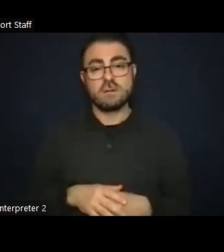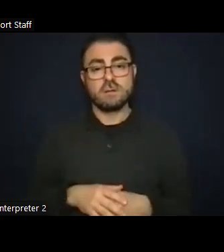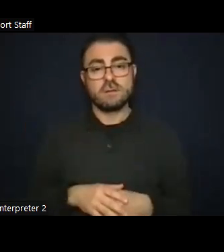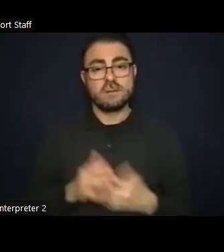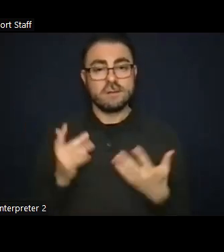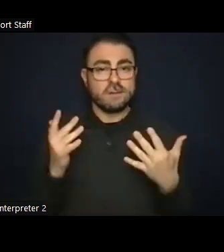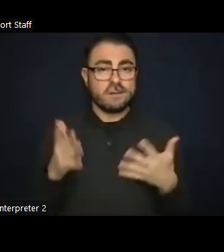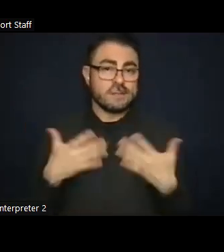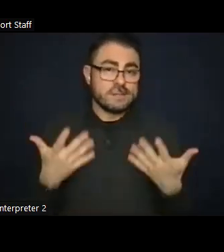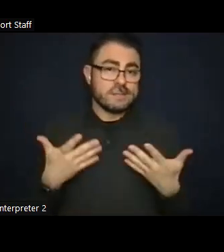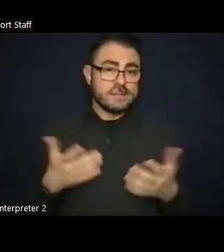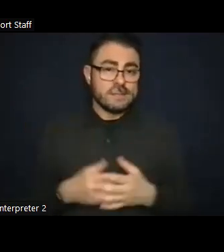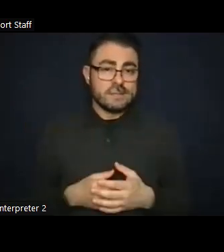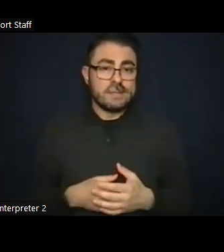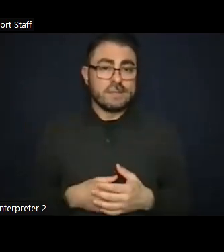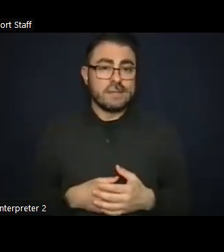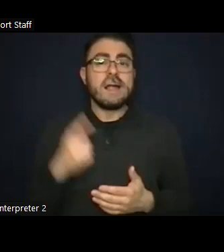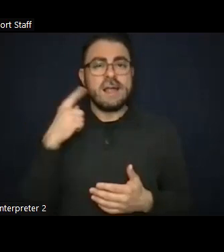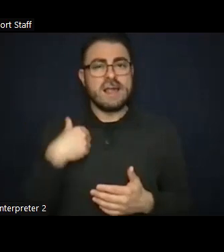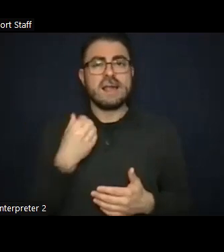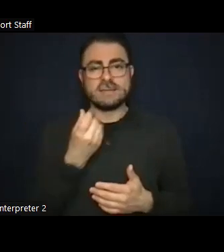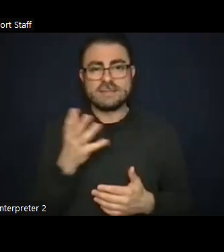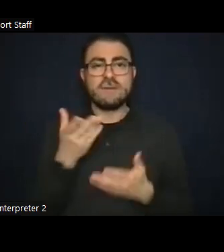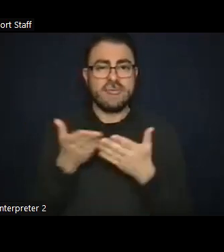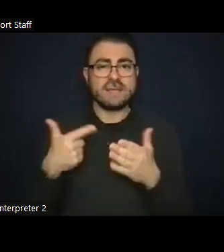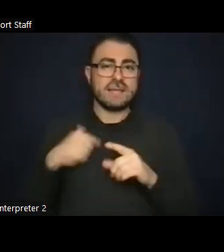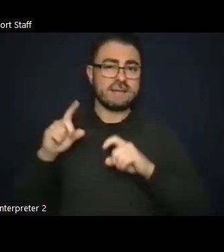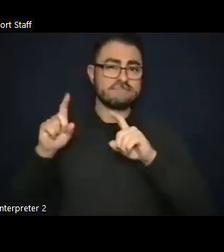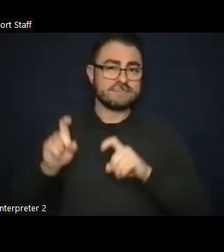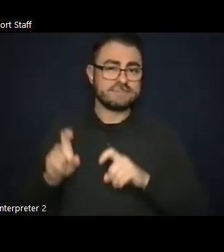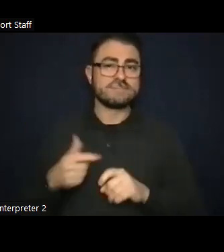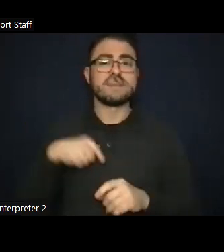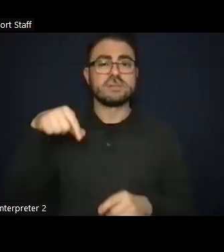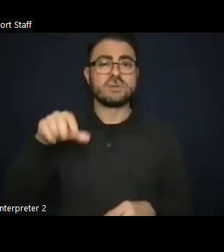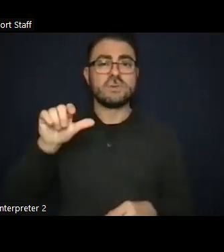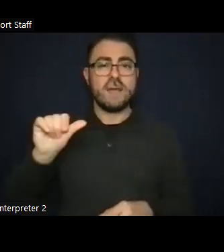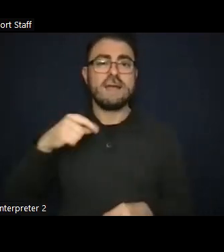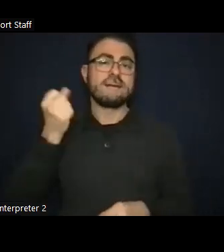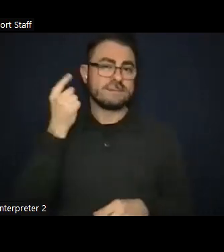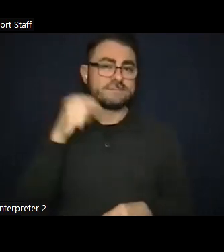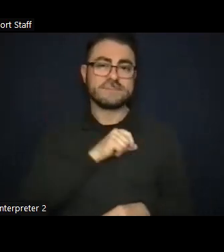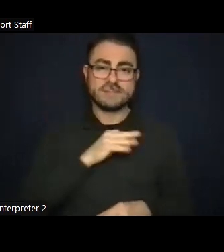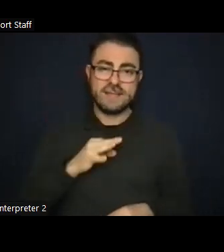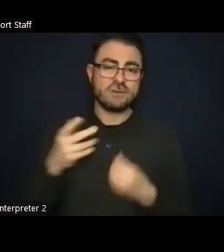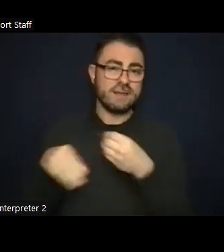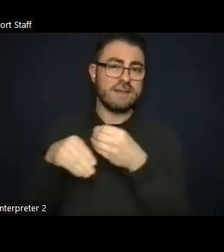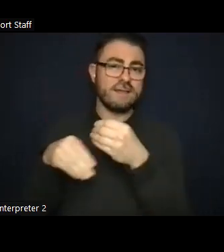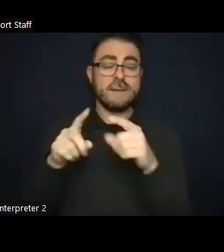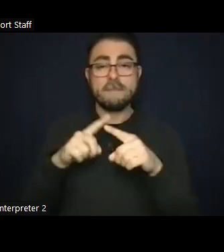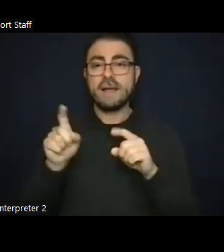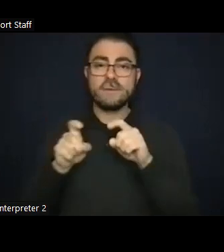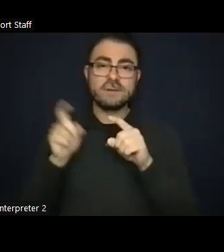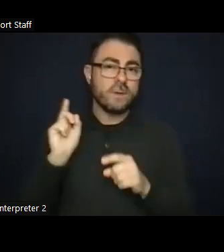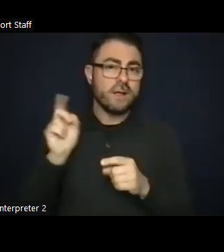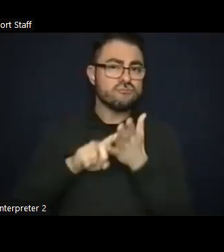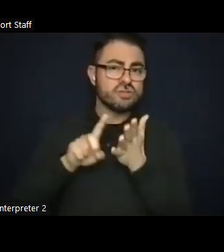I don't know. I have several things that I did put in the Q&A. I understand staff has tried to put them in there, but I have a lot of questions about where did the research